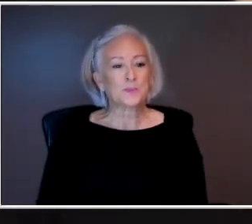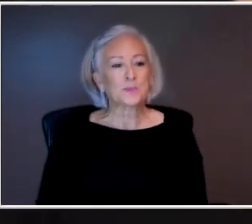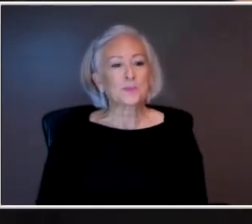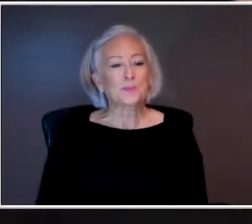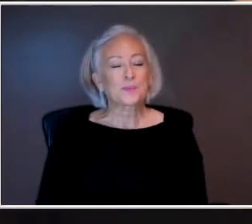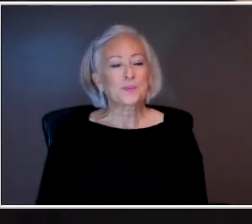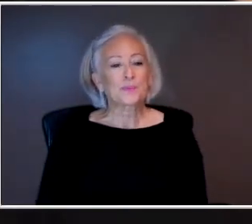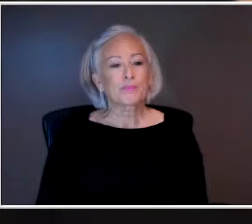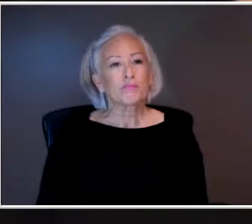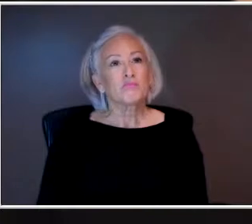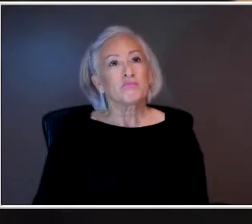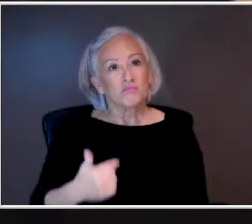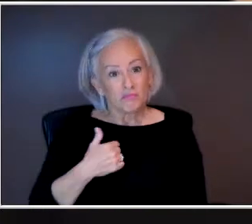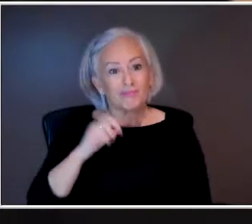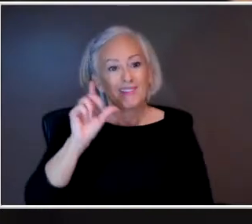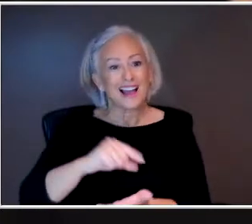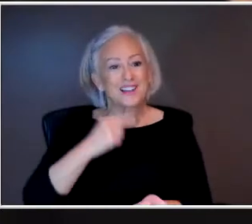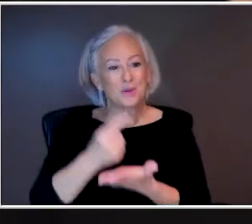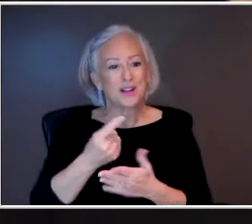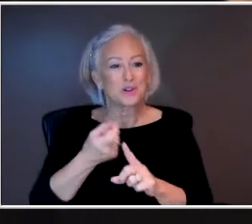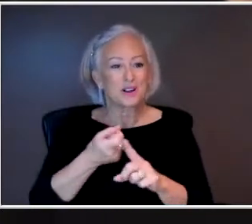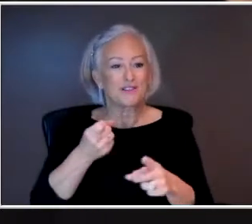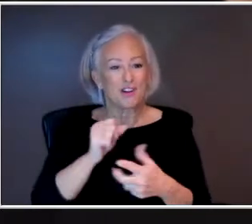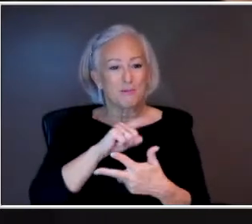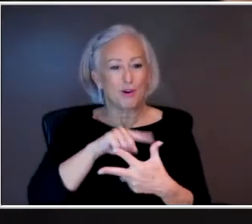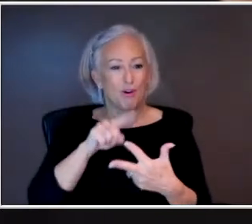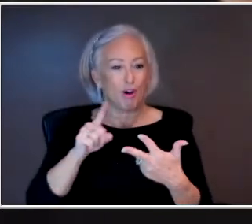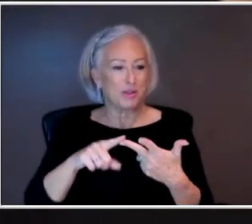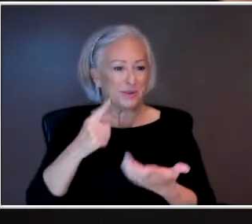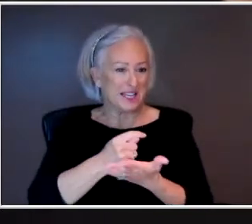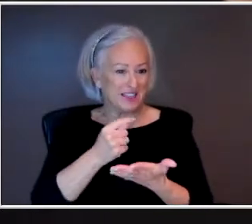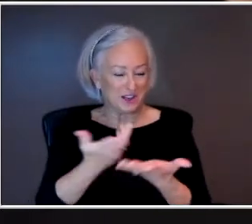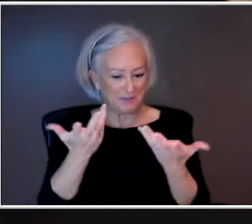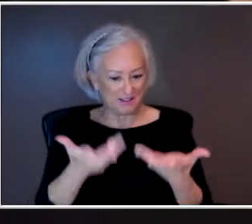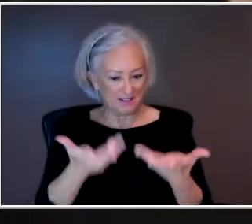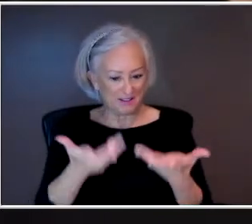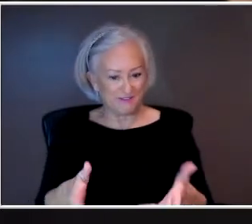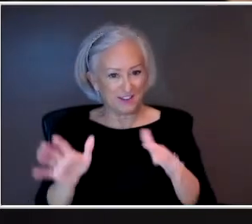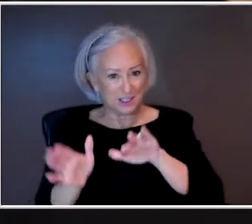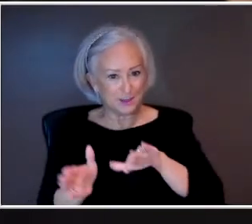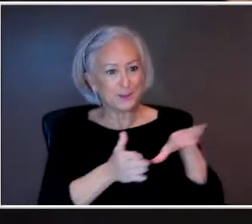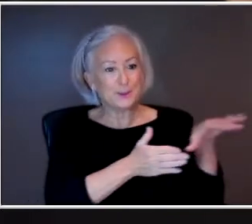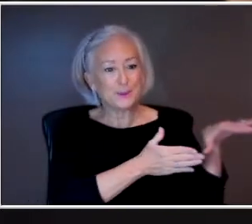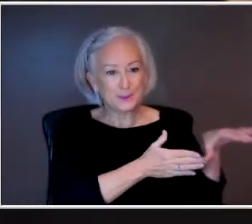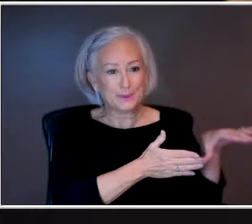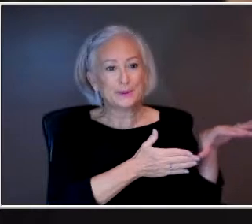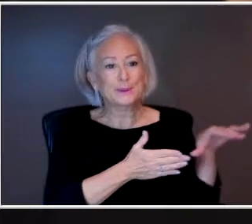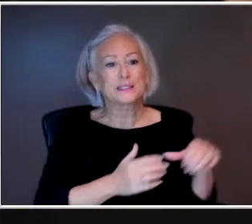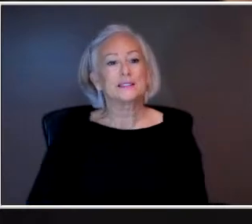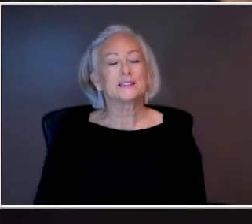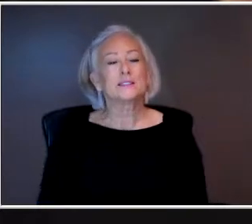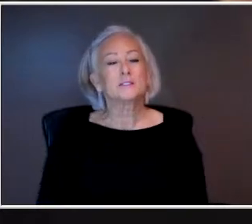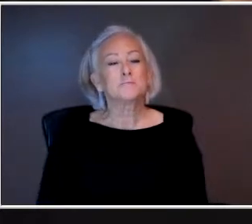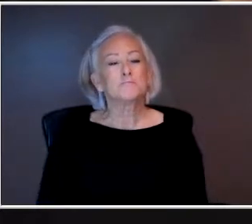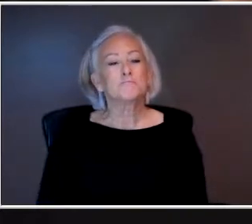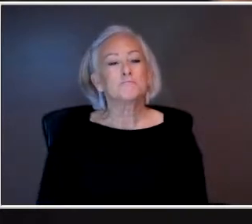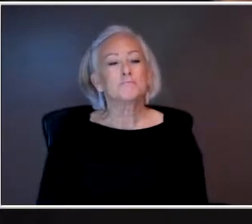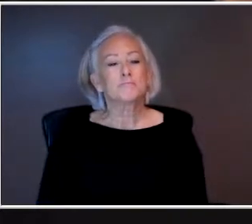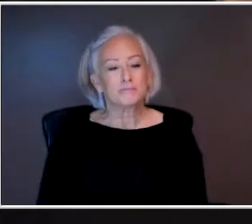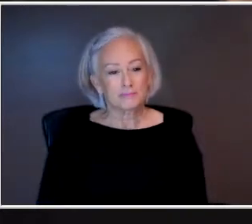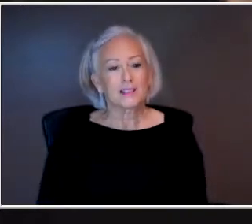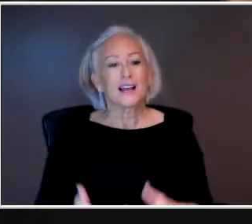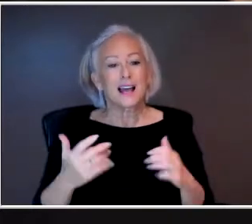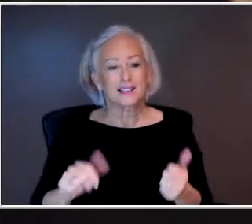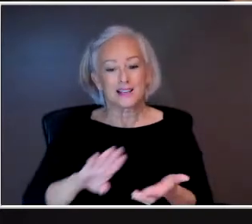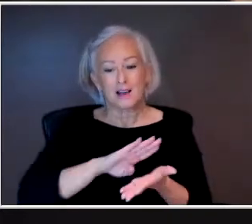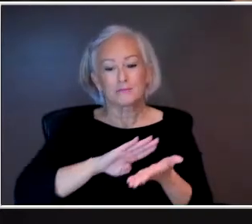I've been able to graduate from kind of all of those therapies already, so I have been also released to full-time back to